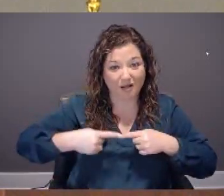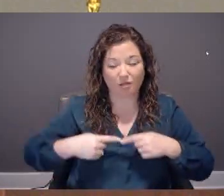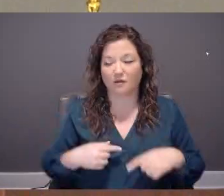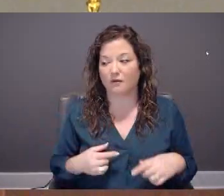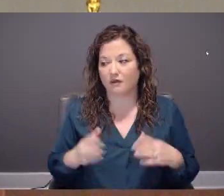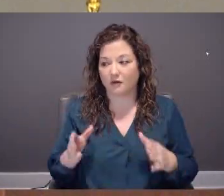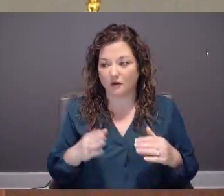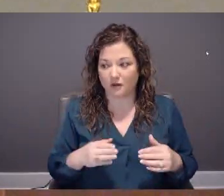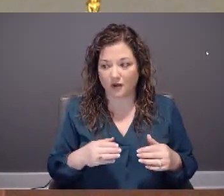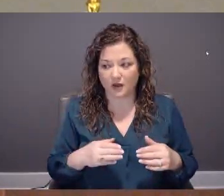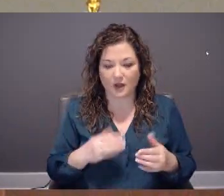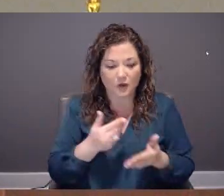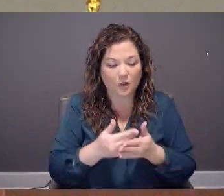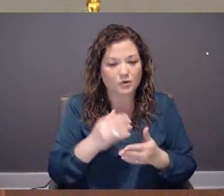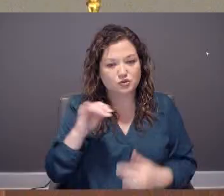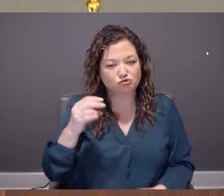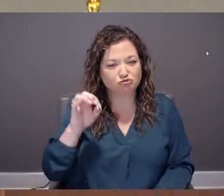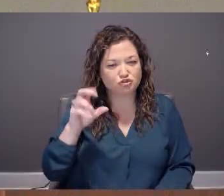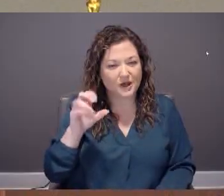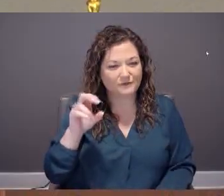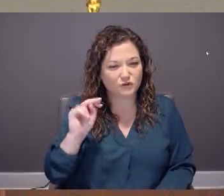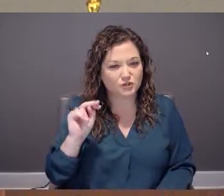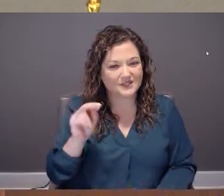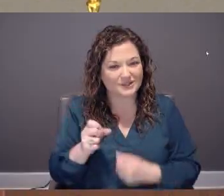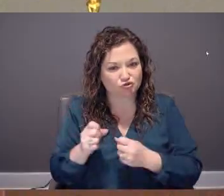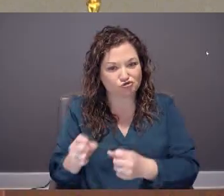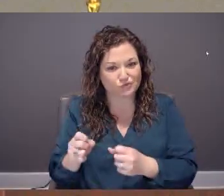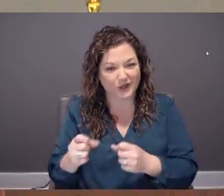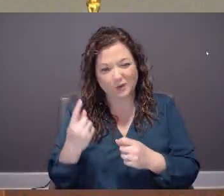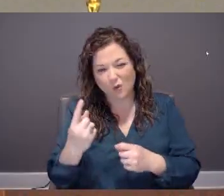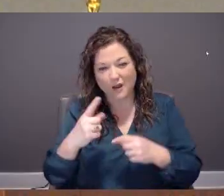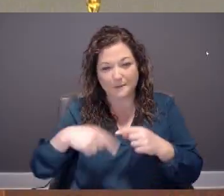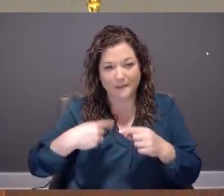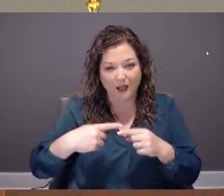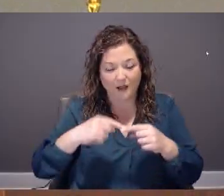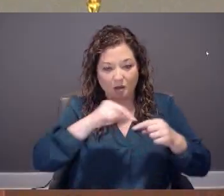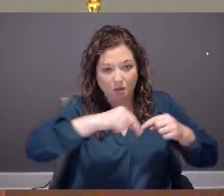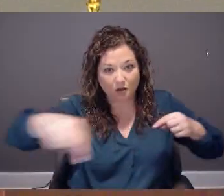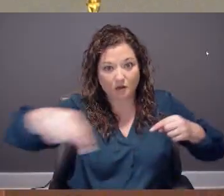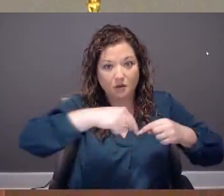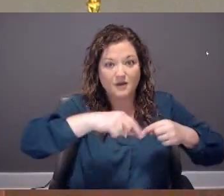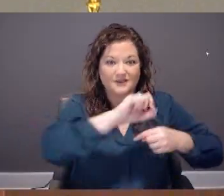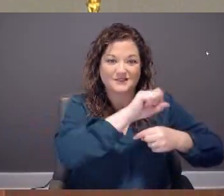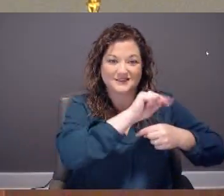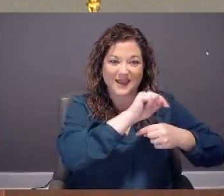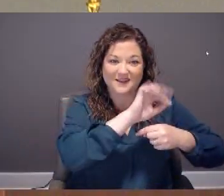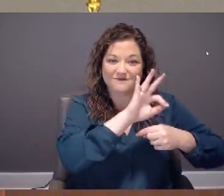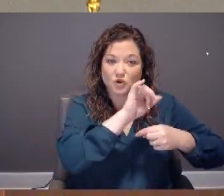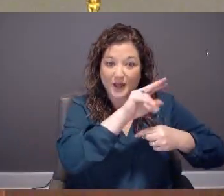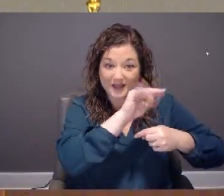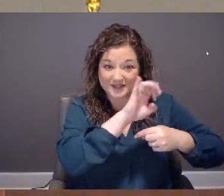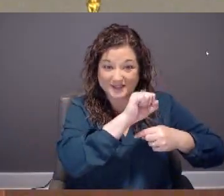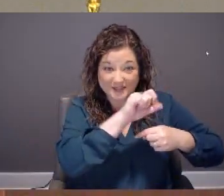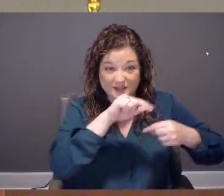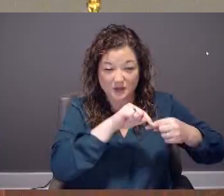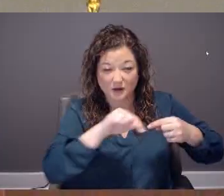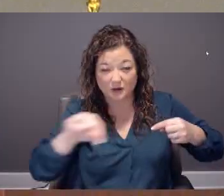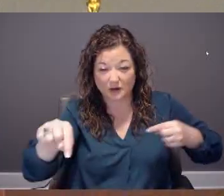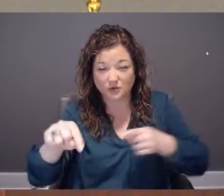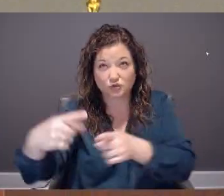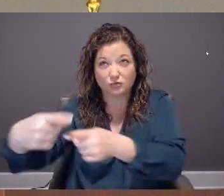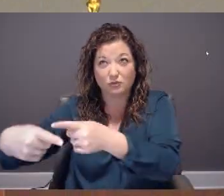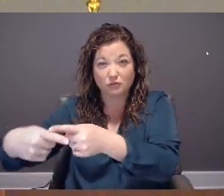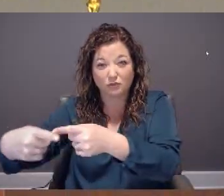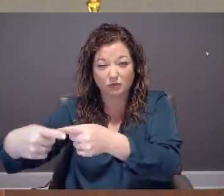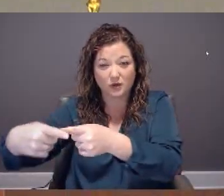is on Jefferson Street, about a mile on Jefferson Street, that we're talking about going from St. Francis all the way up to I forget the cross street, 13th, I